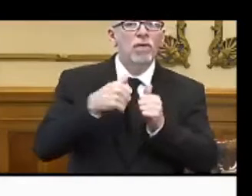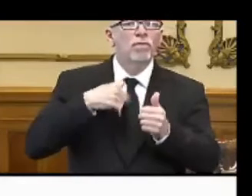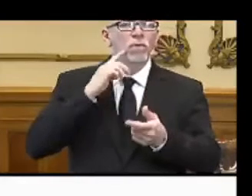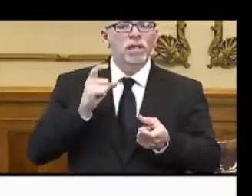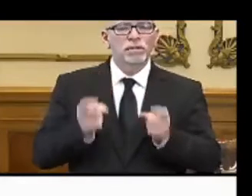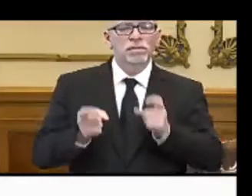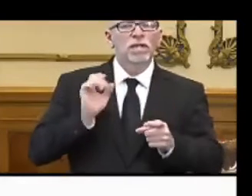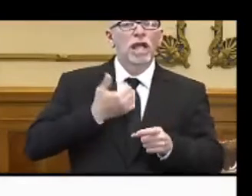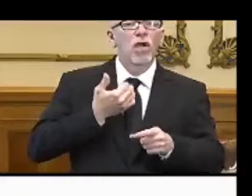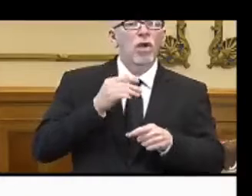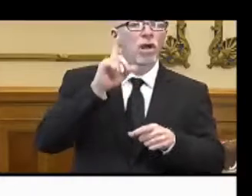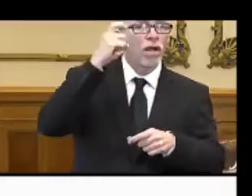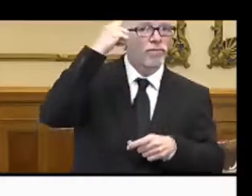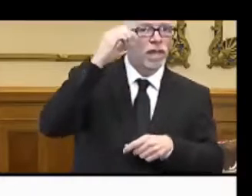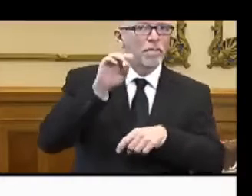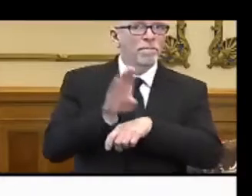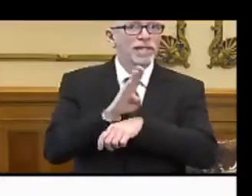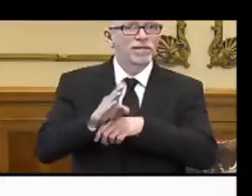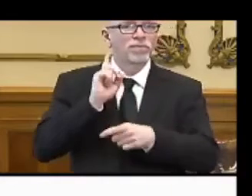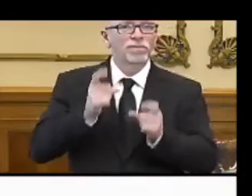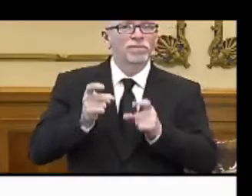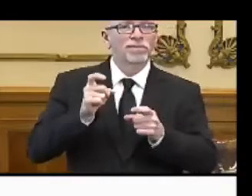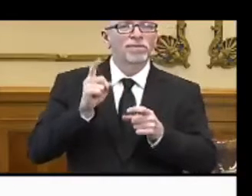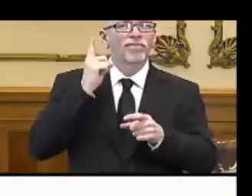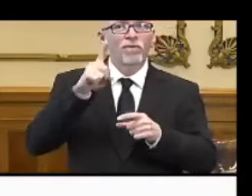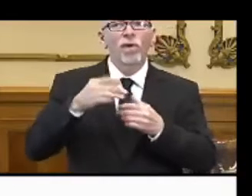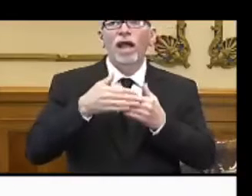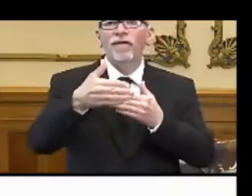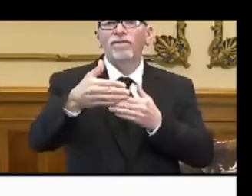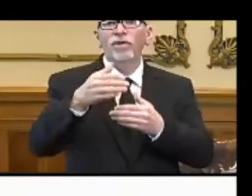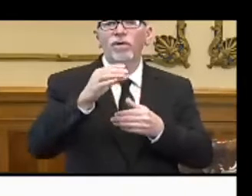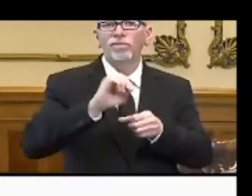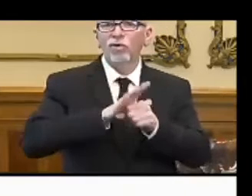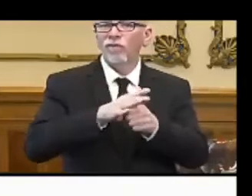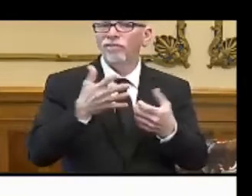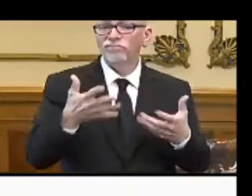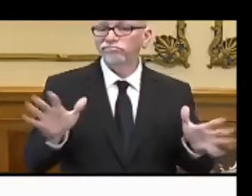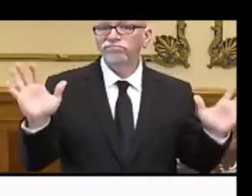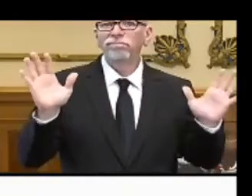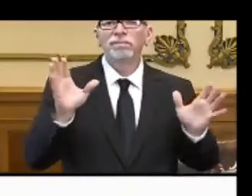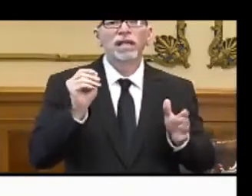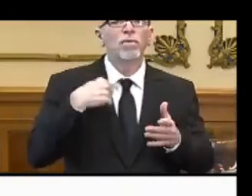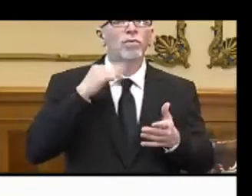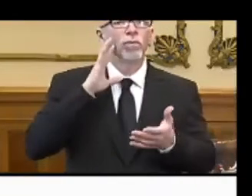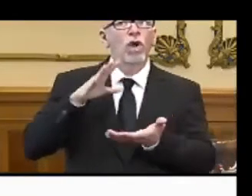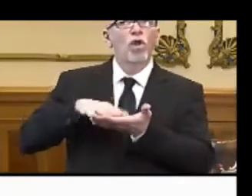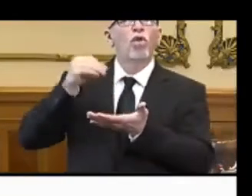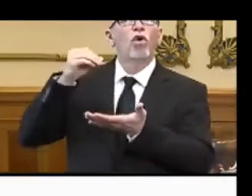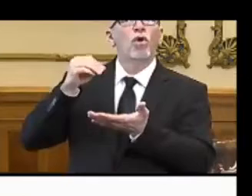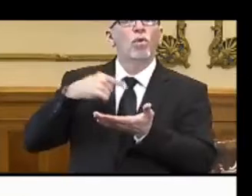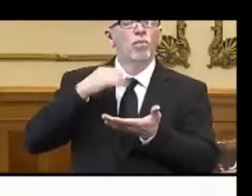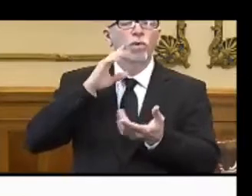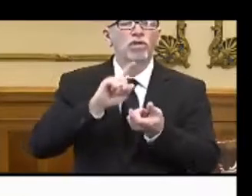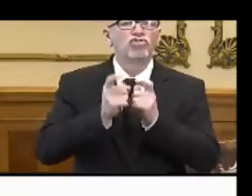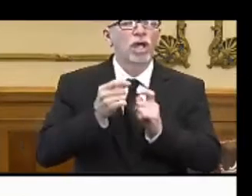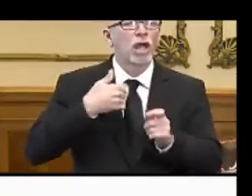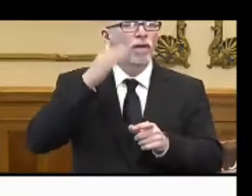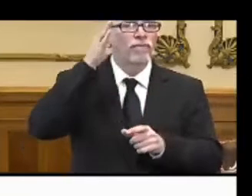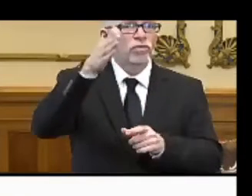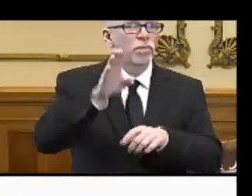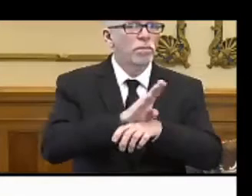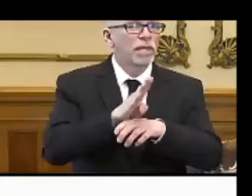government and business operations to a post-COVID-19 world, and using what we've learned to change the way we do business in the